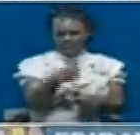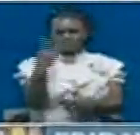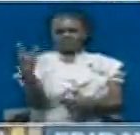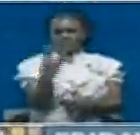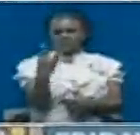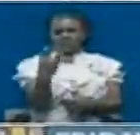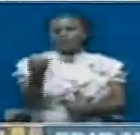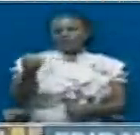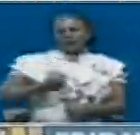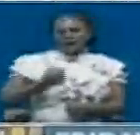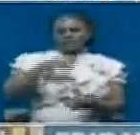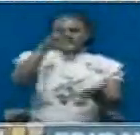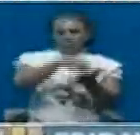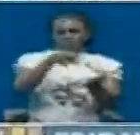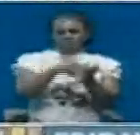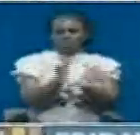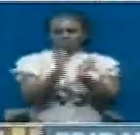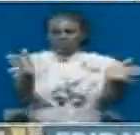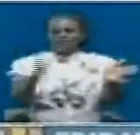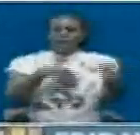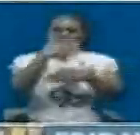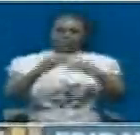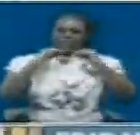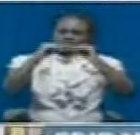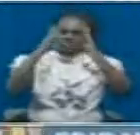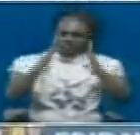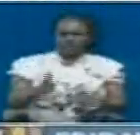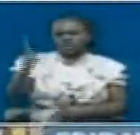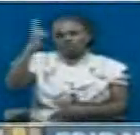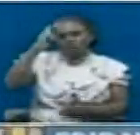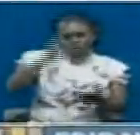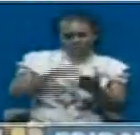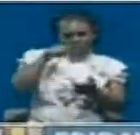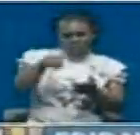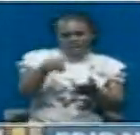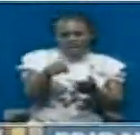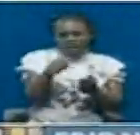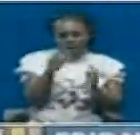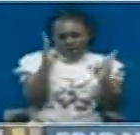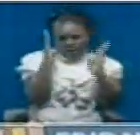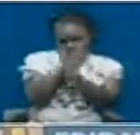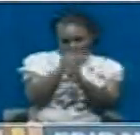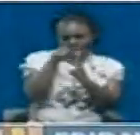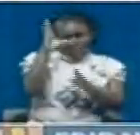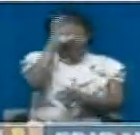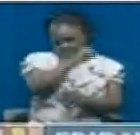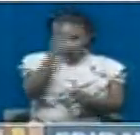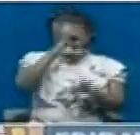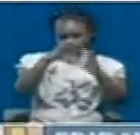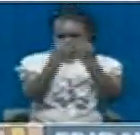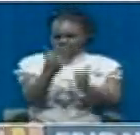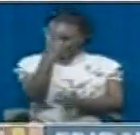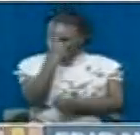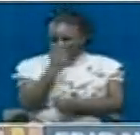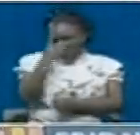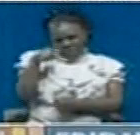The girl's condition became public after teachers at her school noticed she was withdrawn and missed some of her classes. They